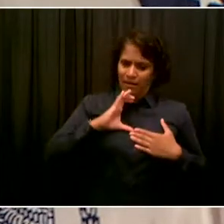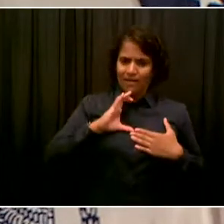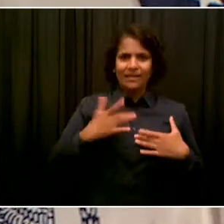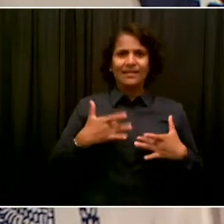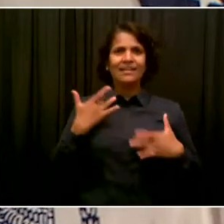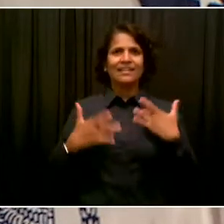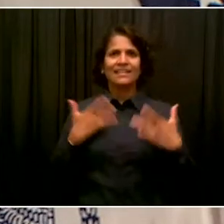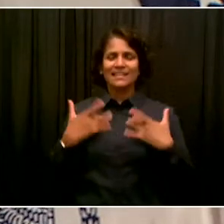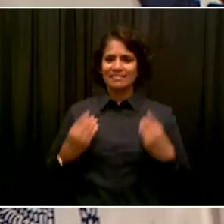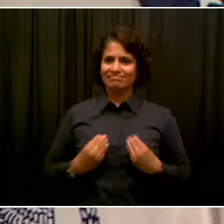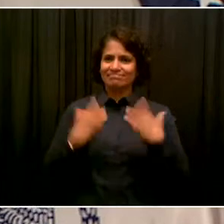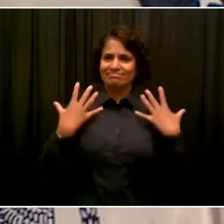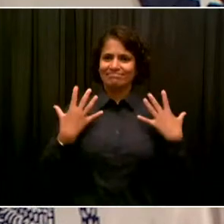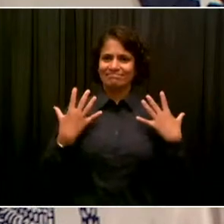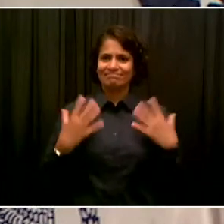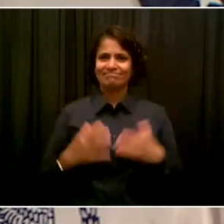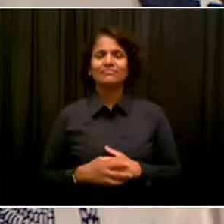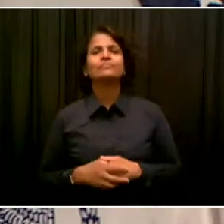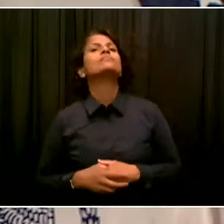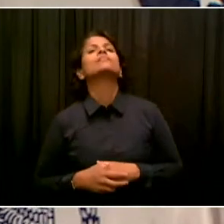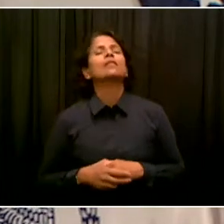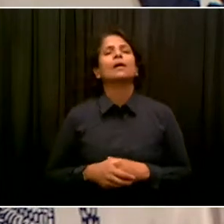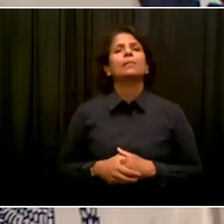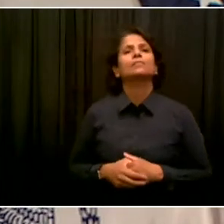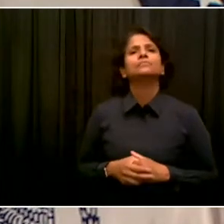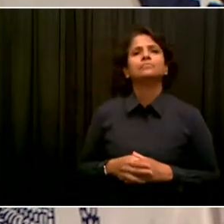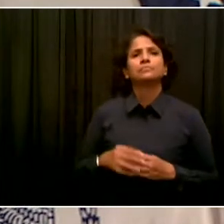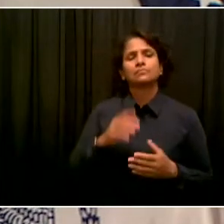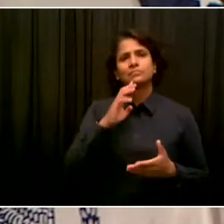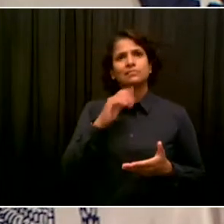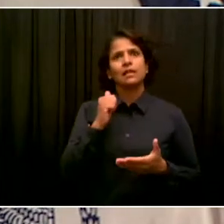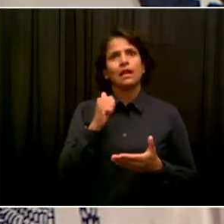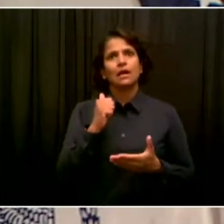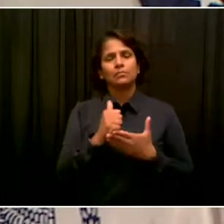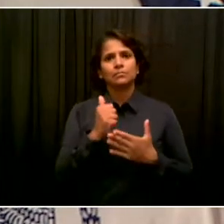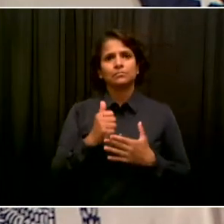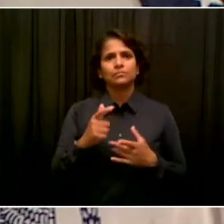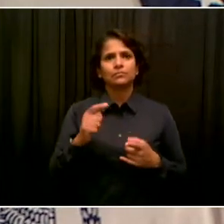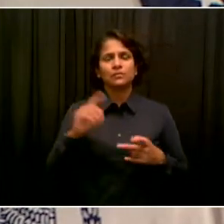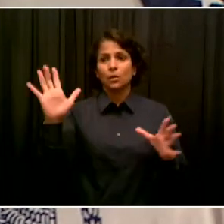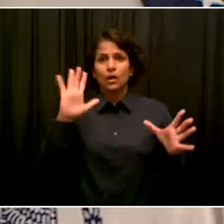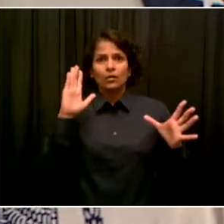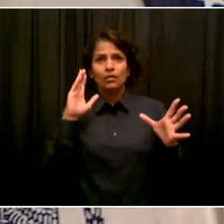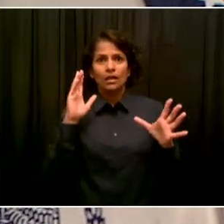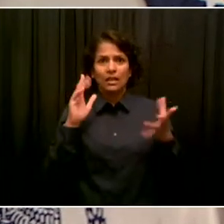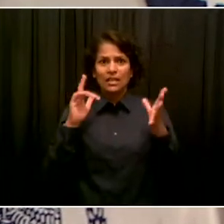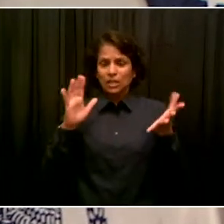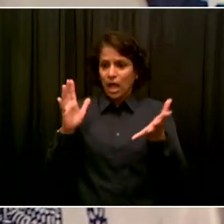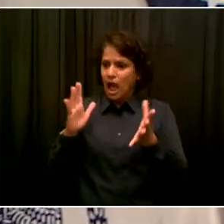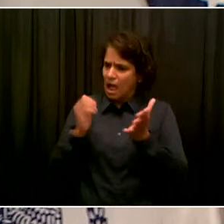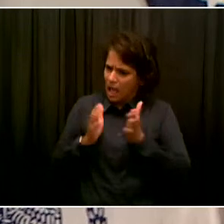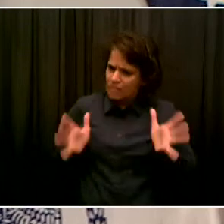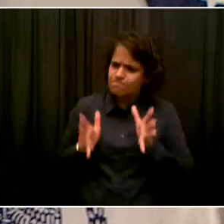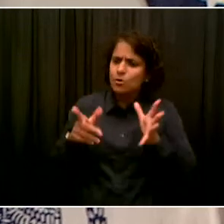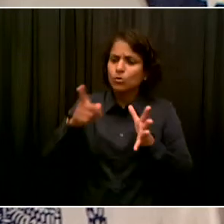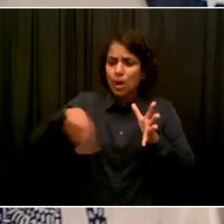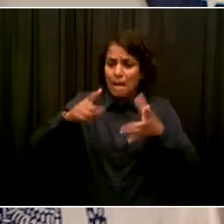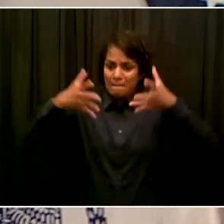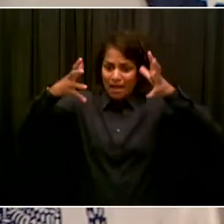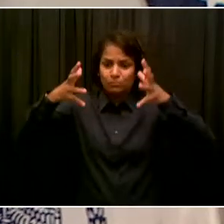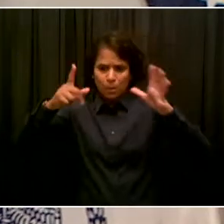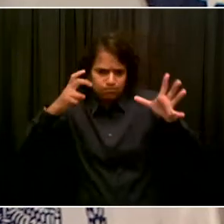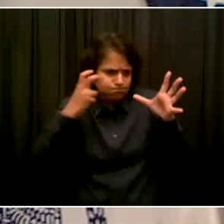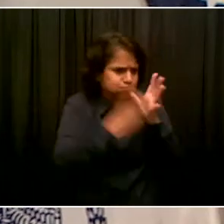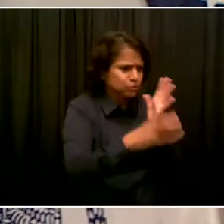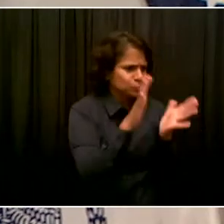culture, we reach them with sports, it helps them to engage everything else, academics and their future in so many ways. Now, our